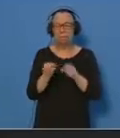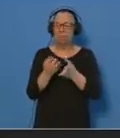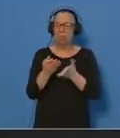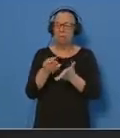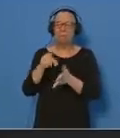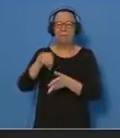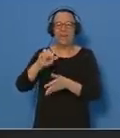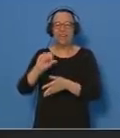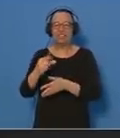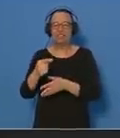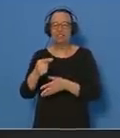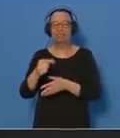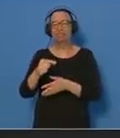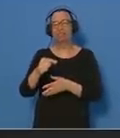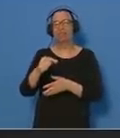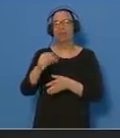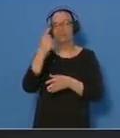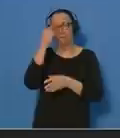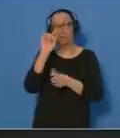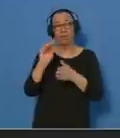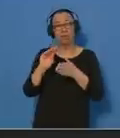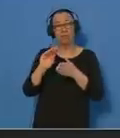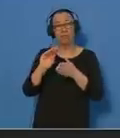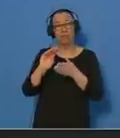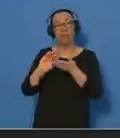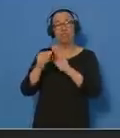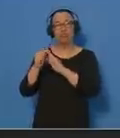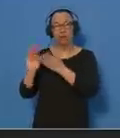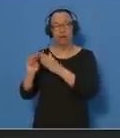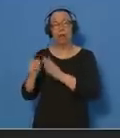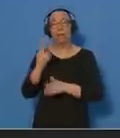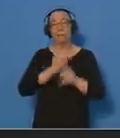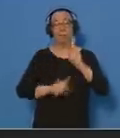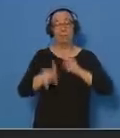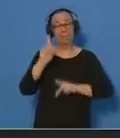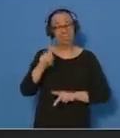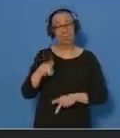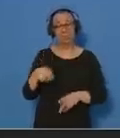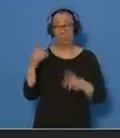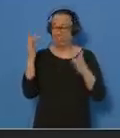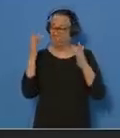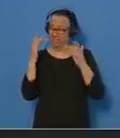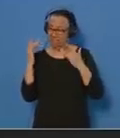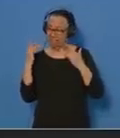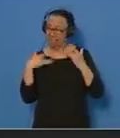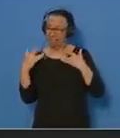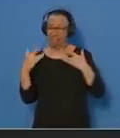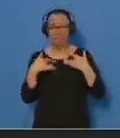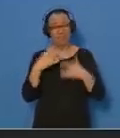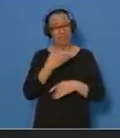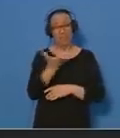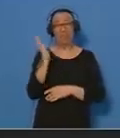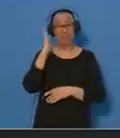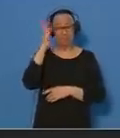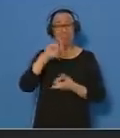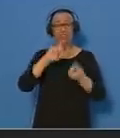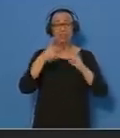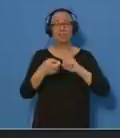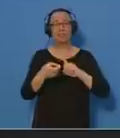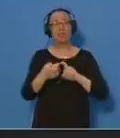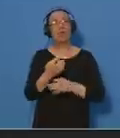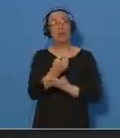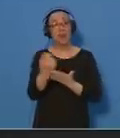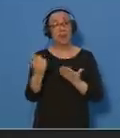and people should be concerned. Absolutely. Things are going to have to change, and that's why on Friday I use my remarks to, number